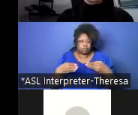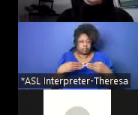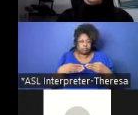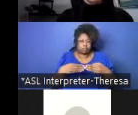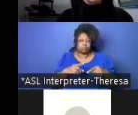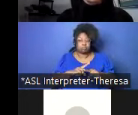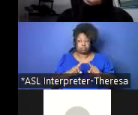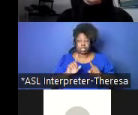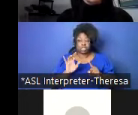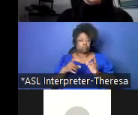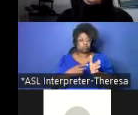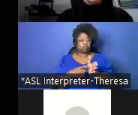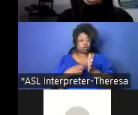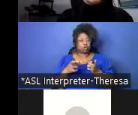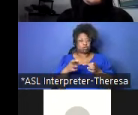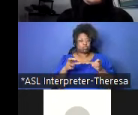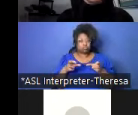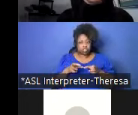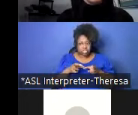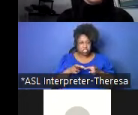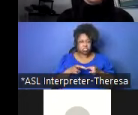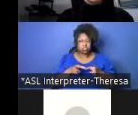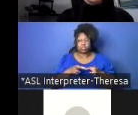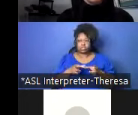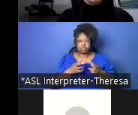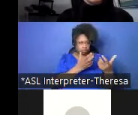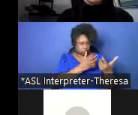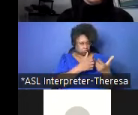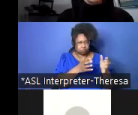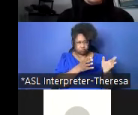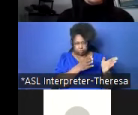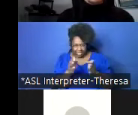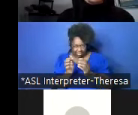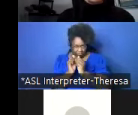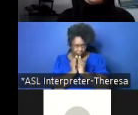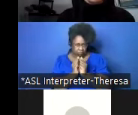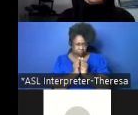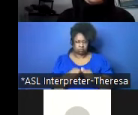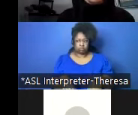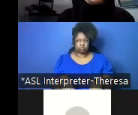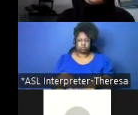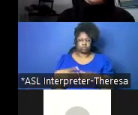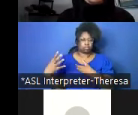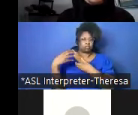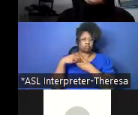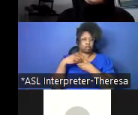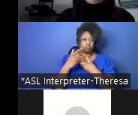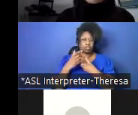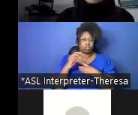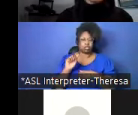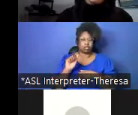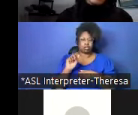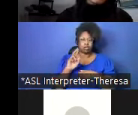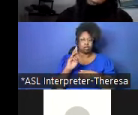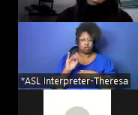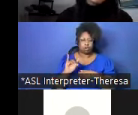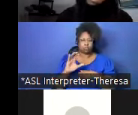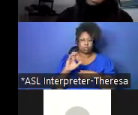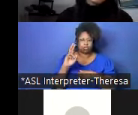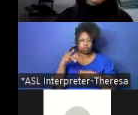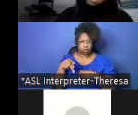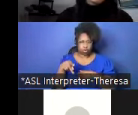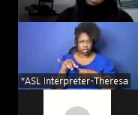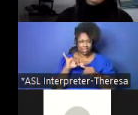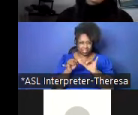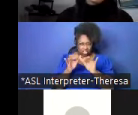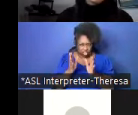regional coordination, and I'm sure the involvement of the Army Corps of Engineers, the Port